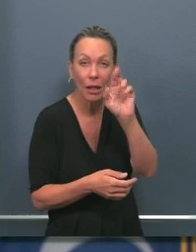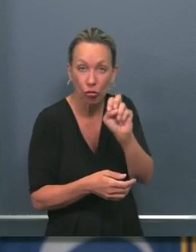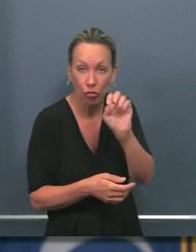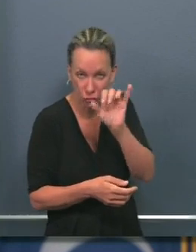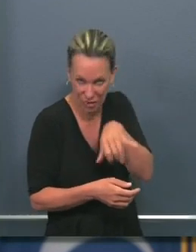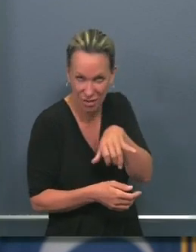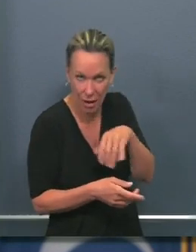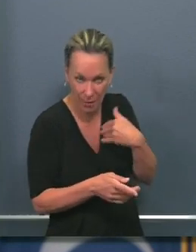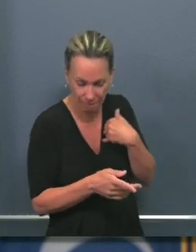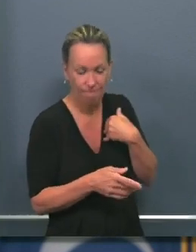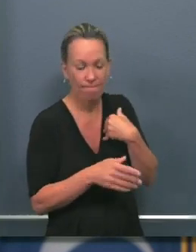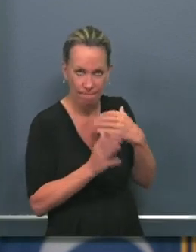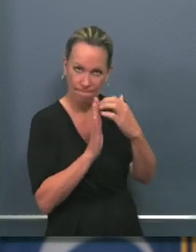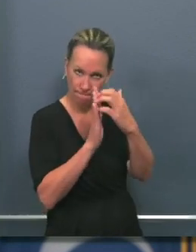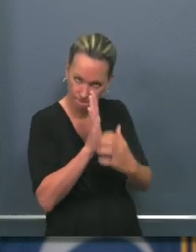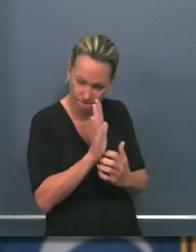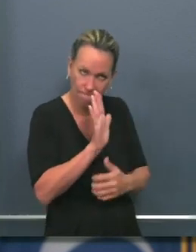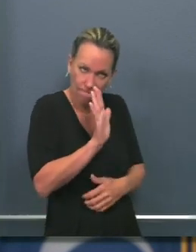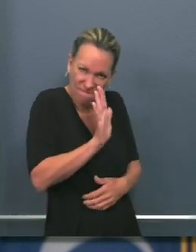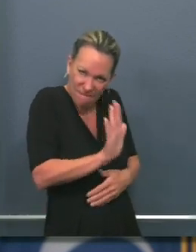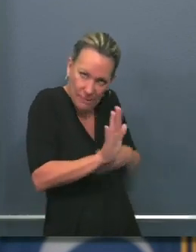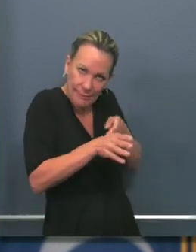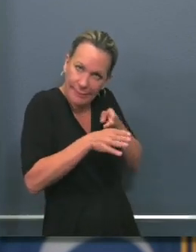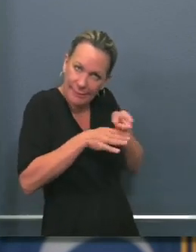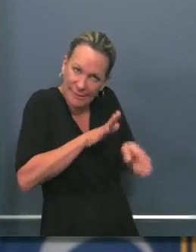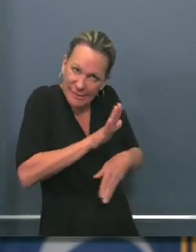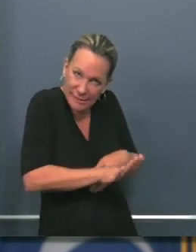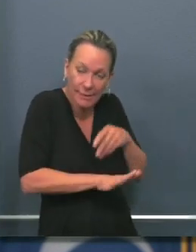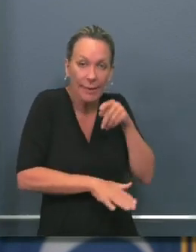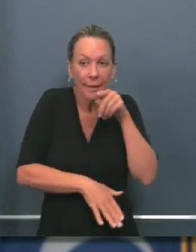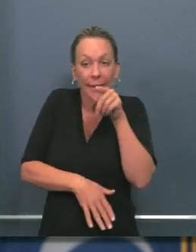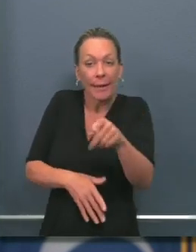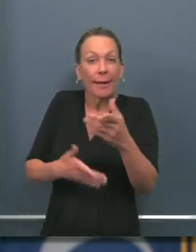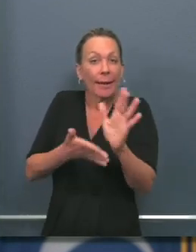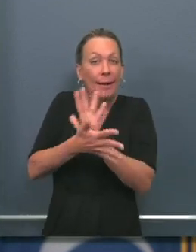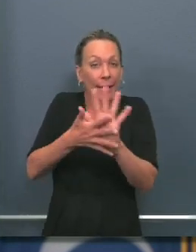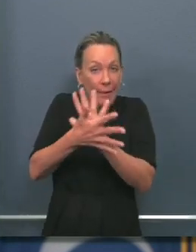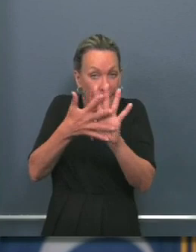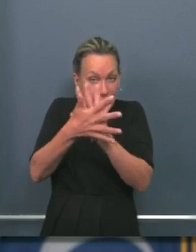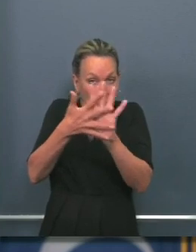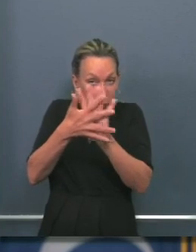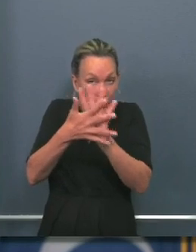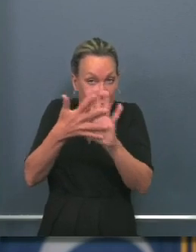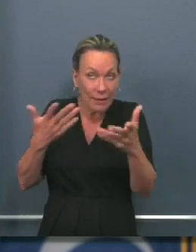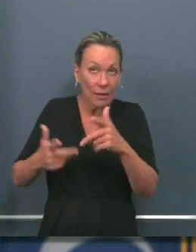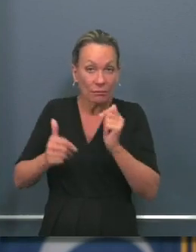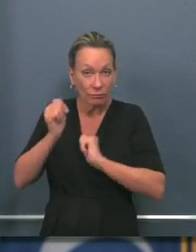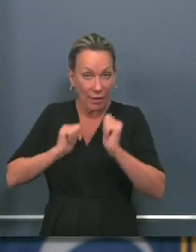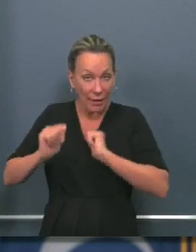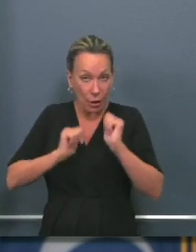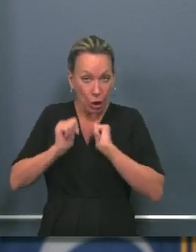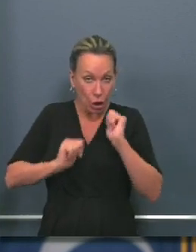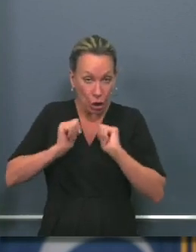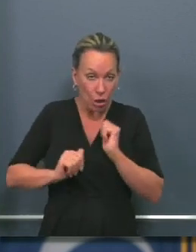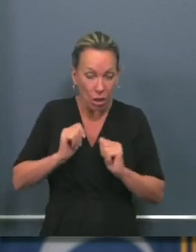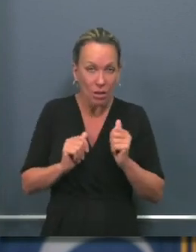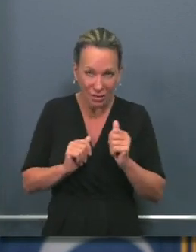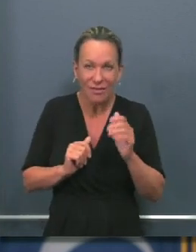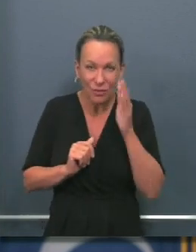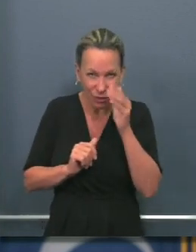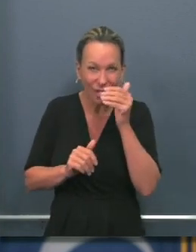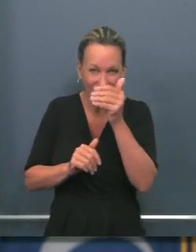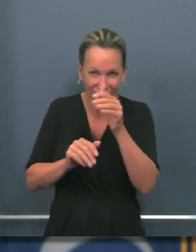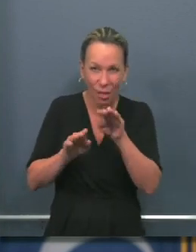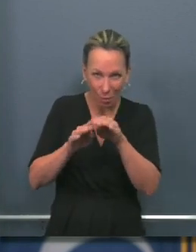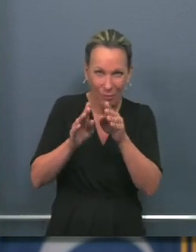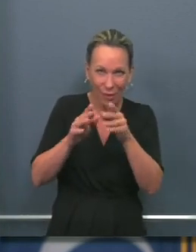to put out those guidelines as early as today. We want to extend them to later in the week, perhaps into the weekend, because we're